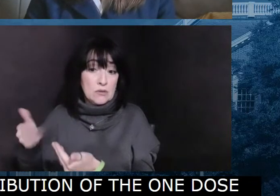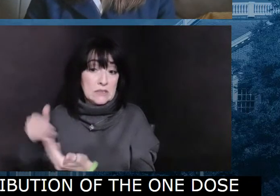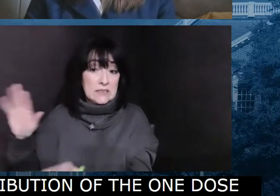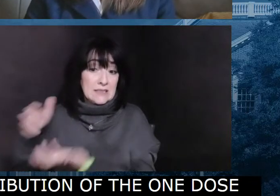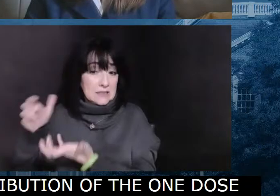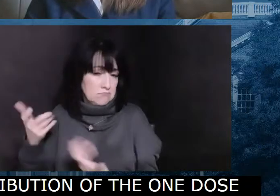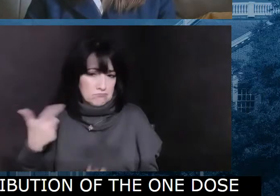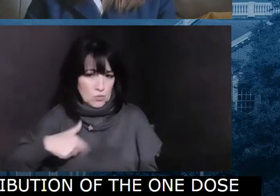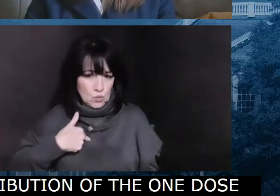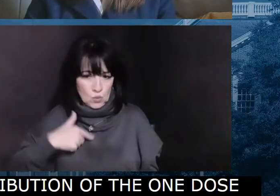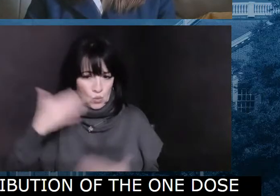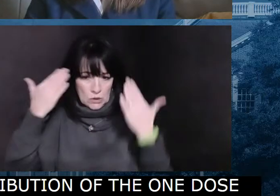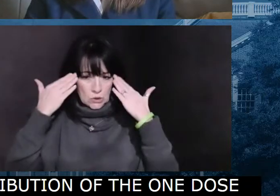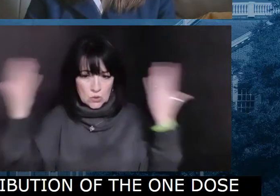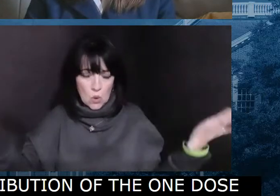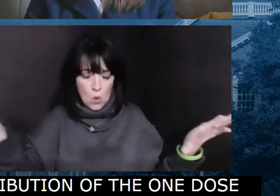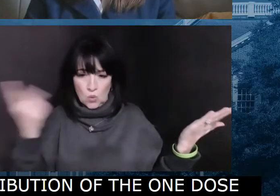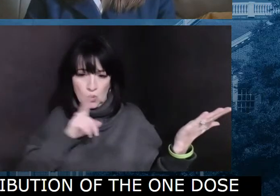now.